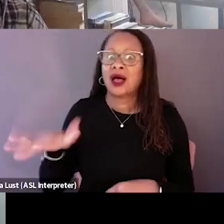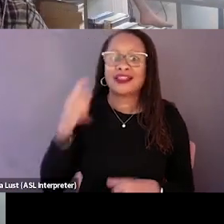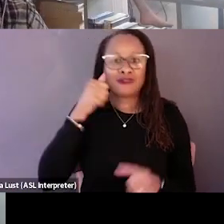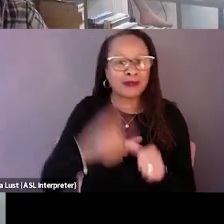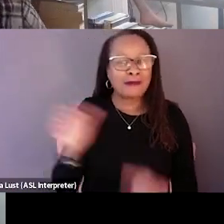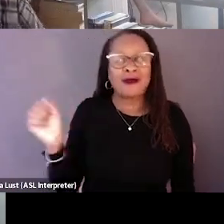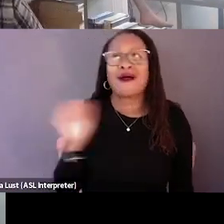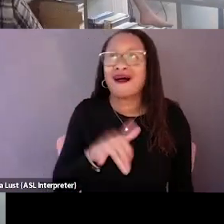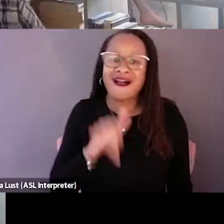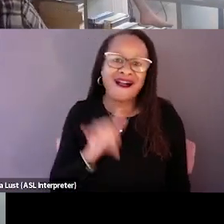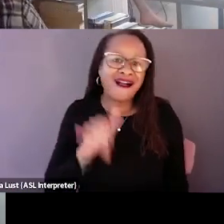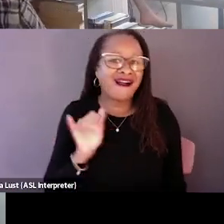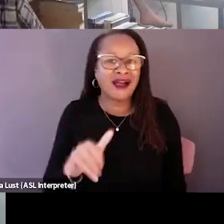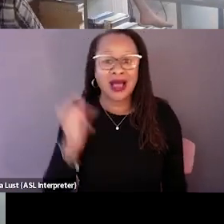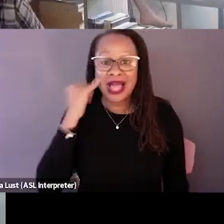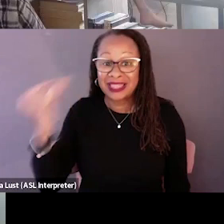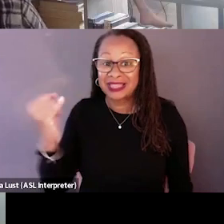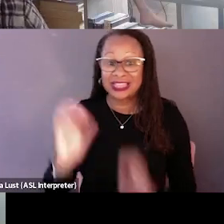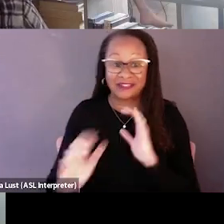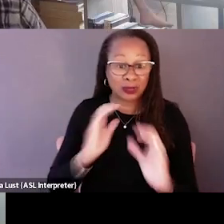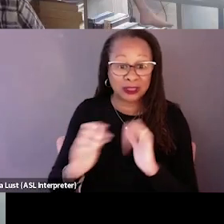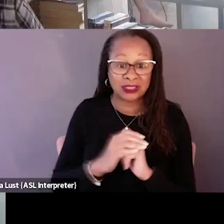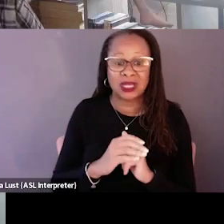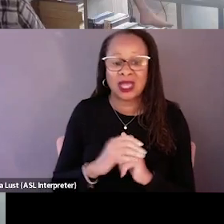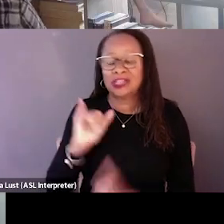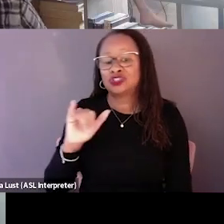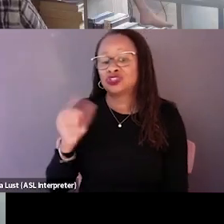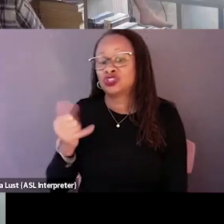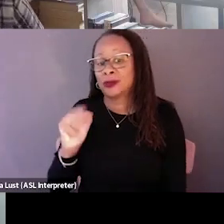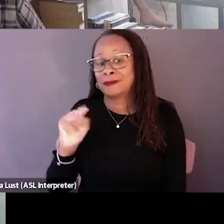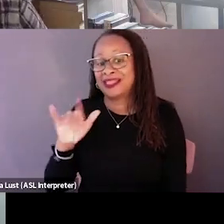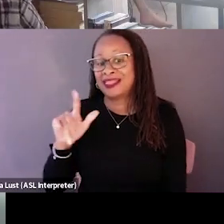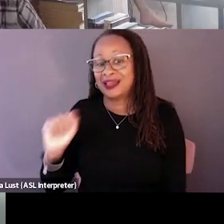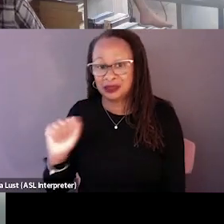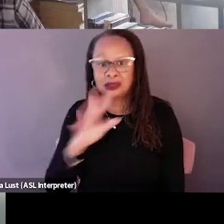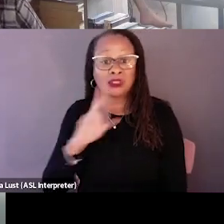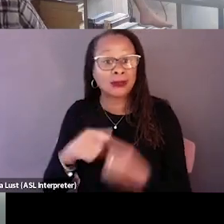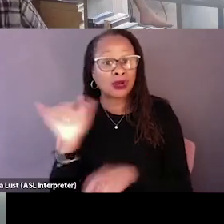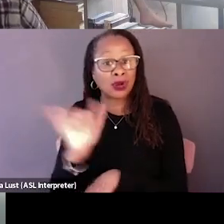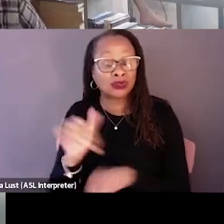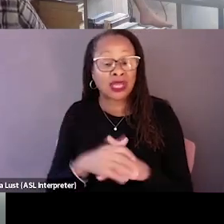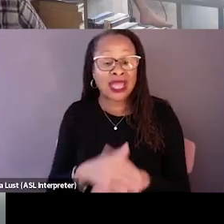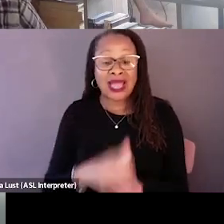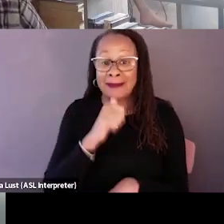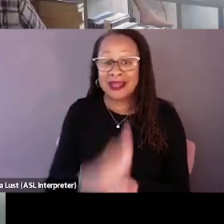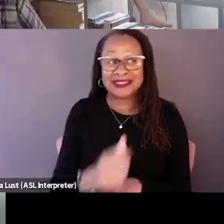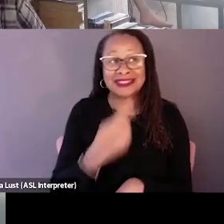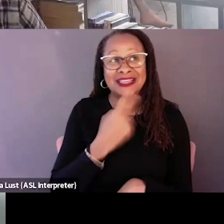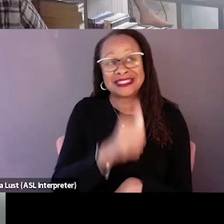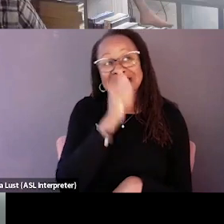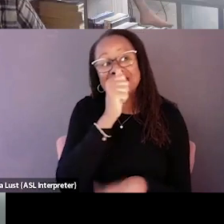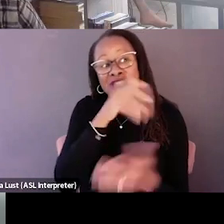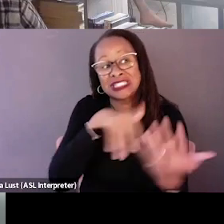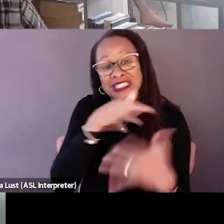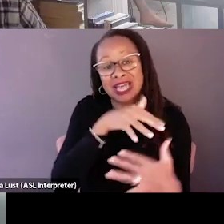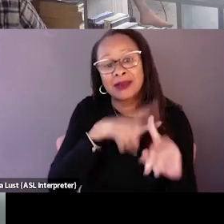for them as well. And this idea of communicating, and Jamila talks about it as well. Yes. So I wouldn't say it's a secret society, but there's